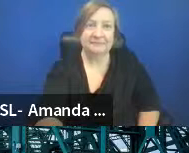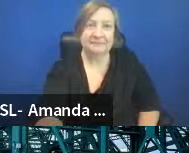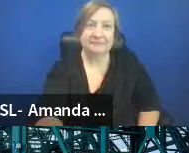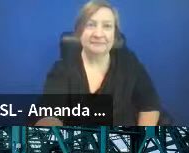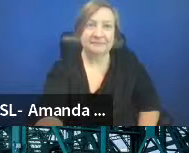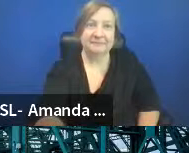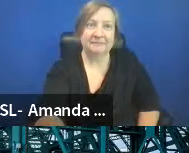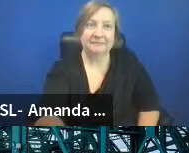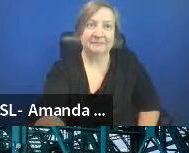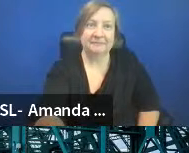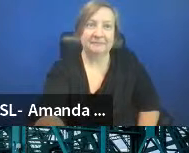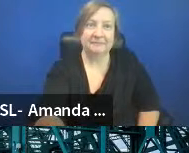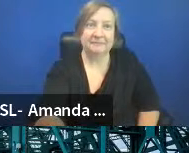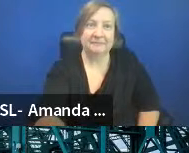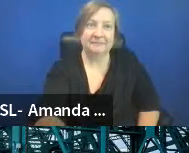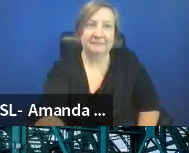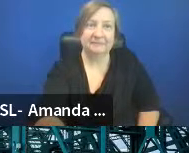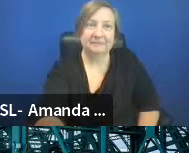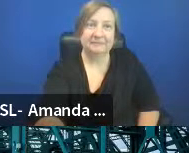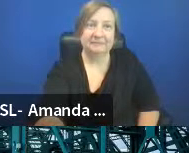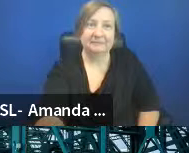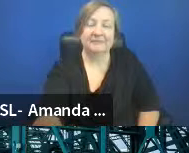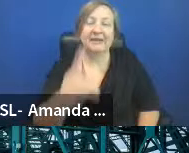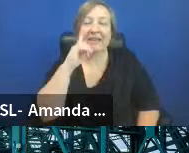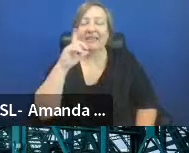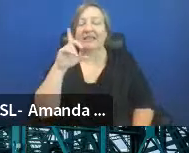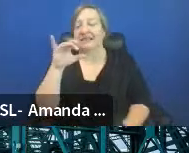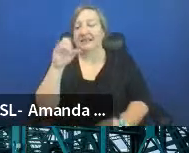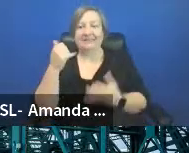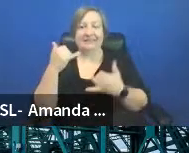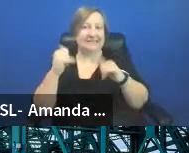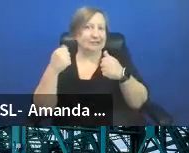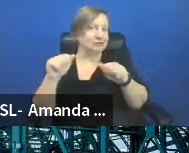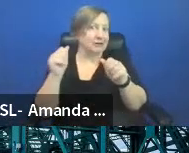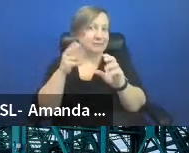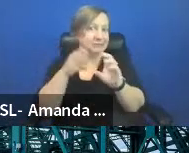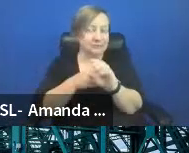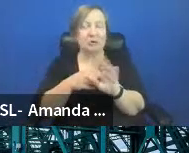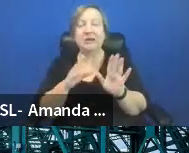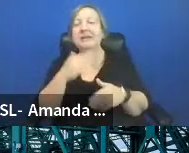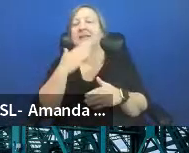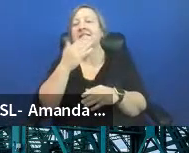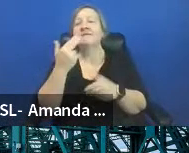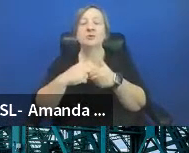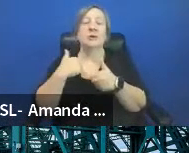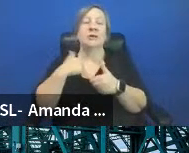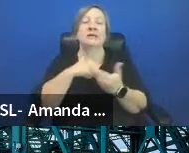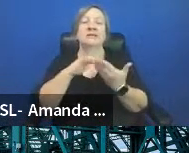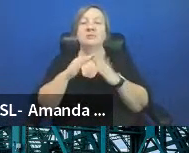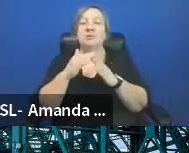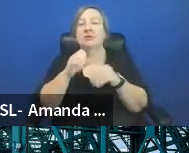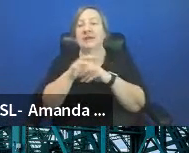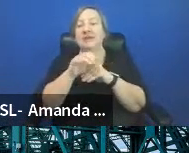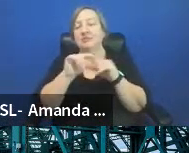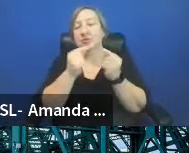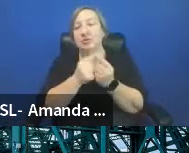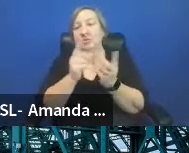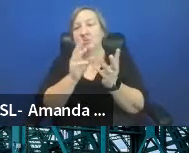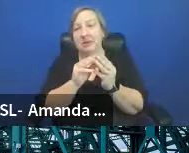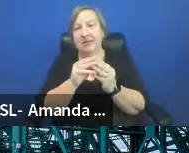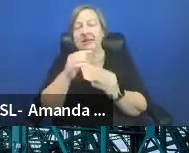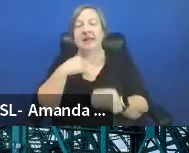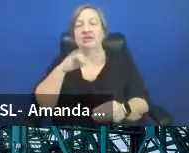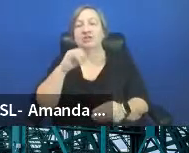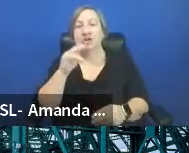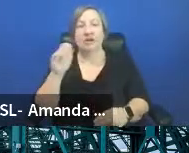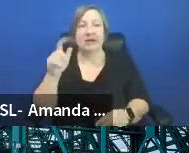Okay, I think Lisa's still joining. But good afternoon. Thanks for joining us for the Community Advisory Group meeting, October 12th. Once again, my name is